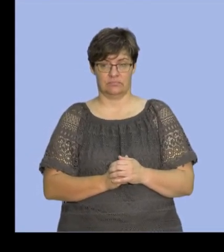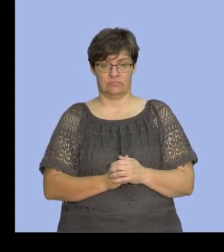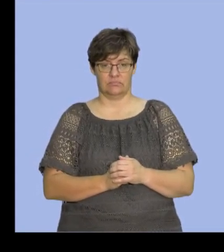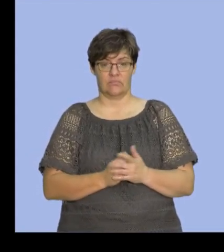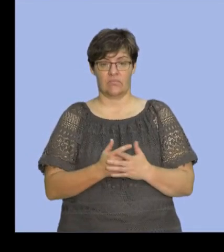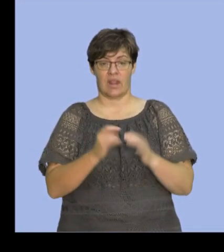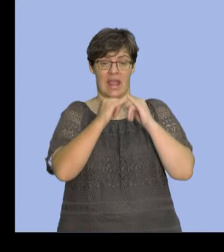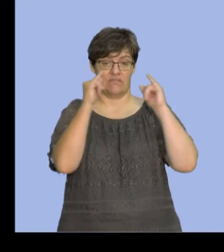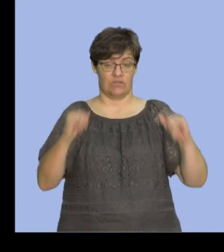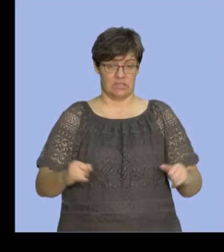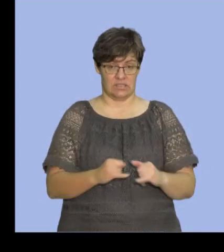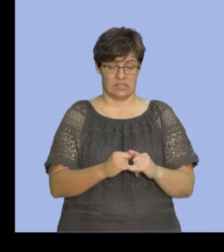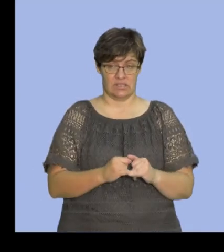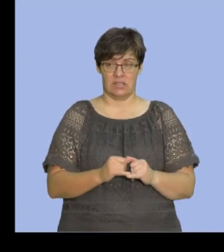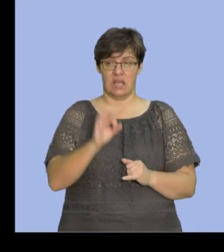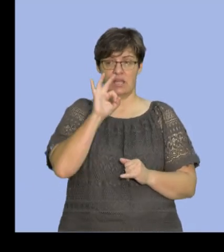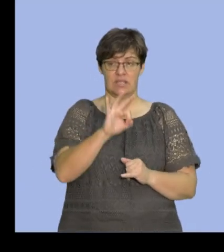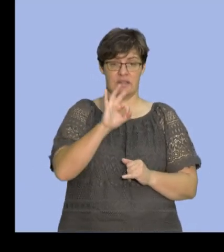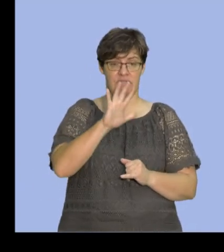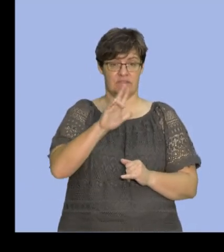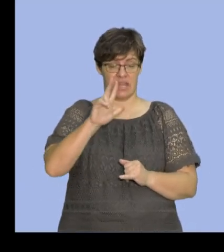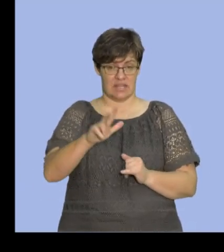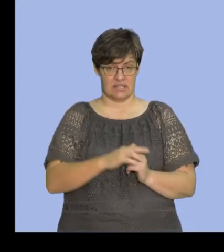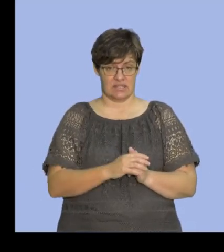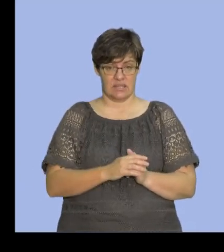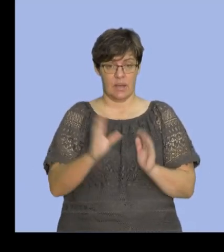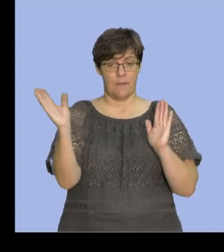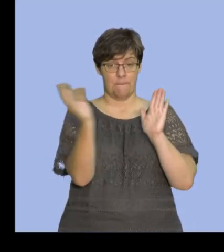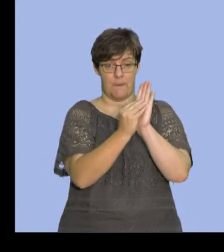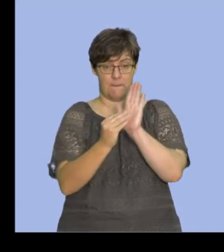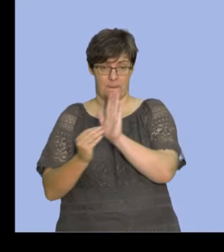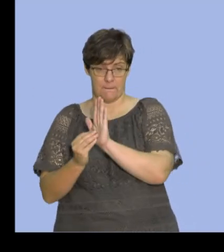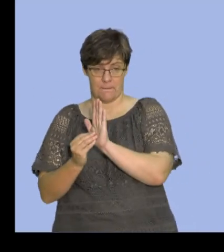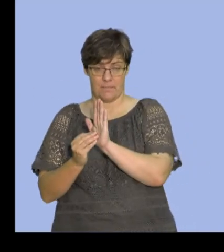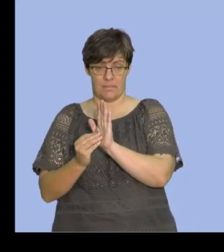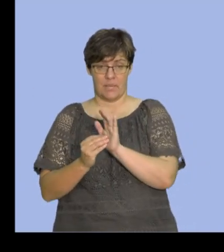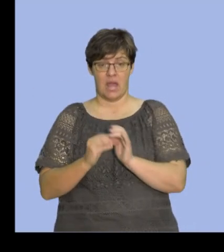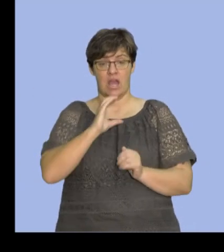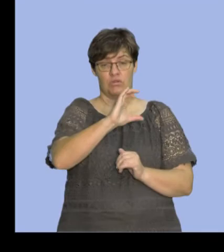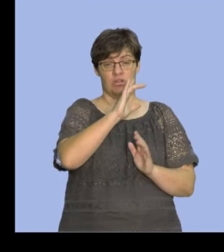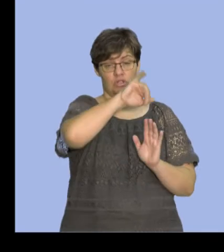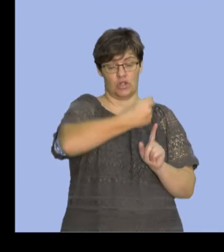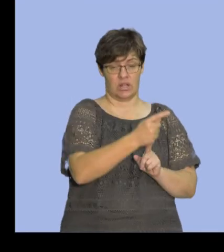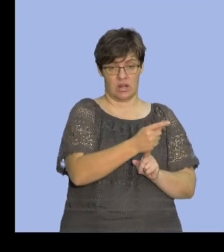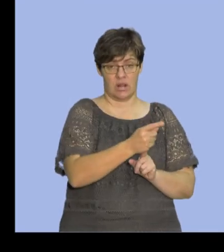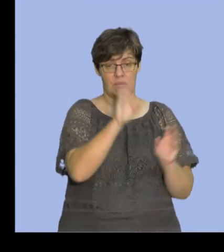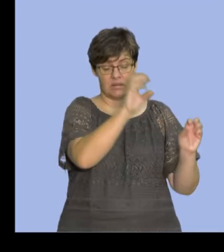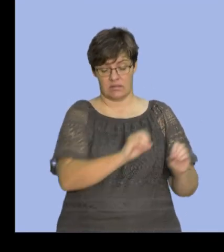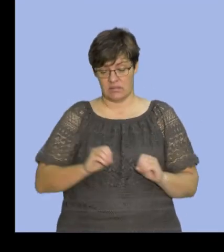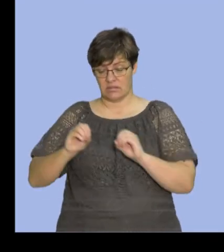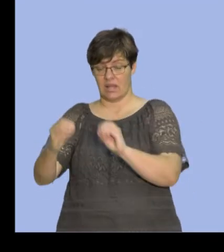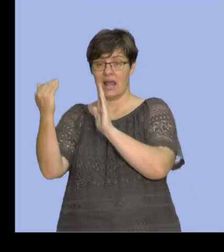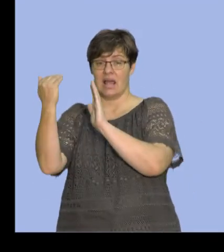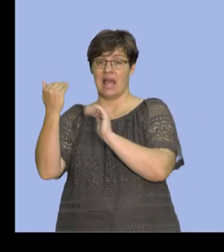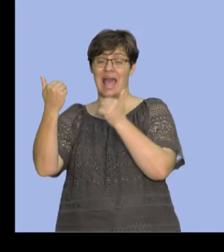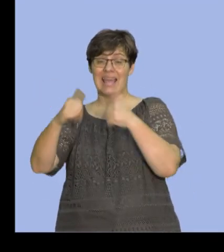An invoice of 358 has been recorded in the creditor's journal but was posted to the